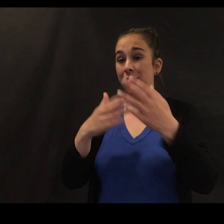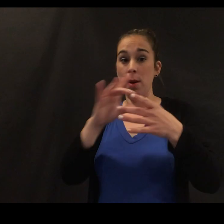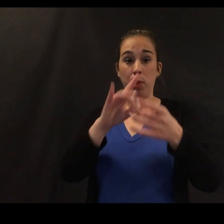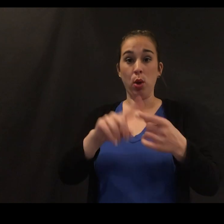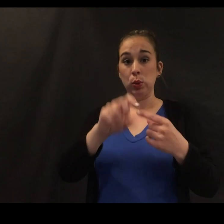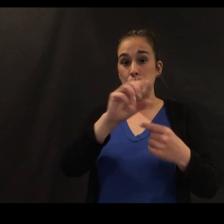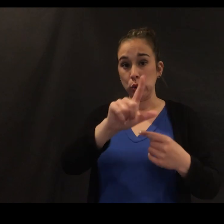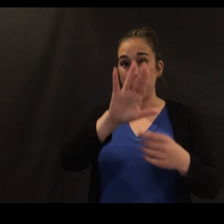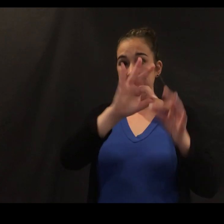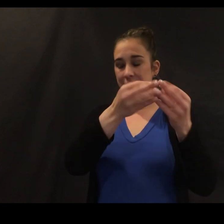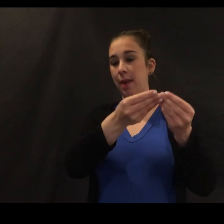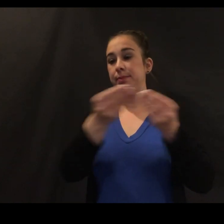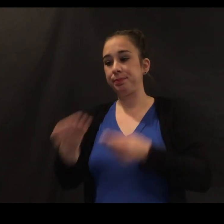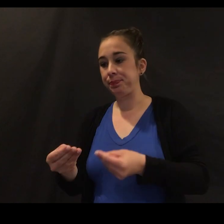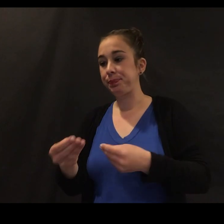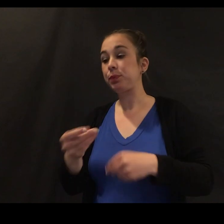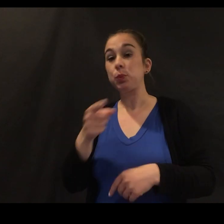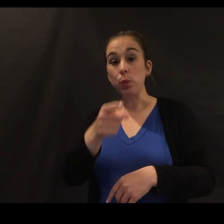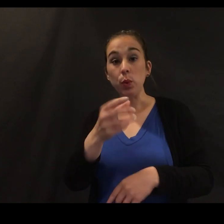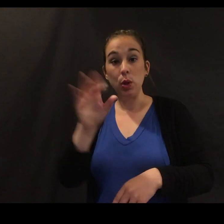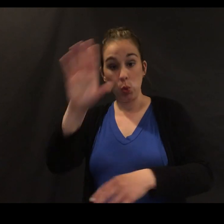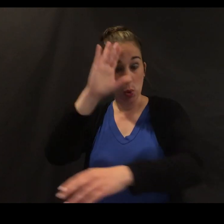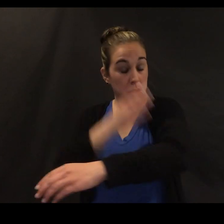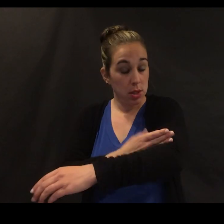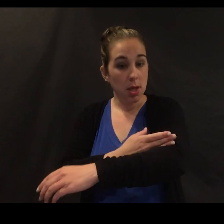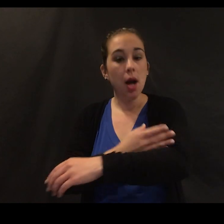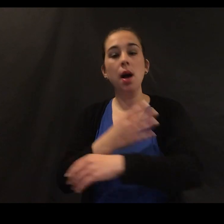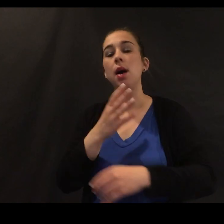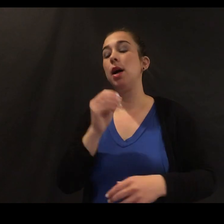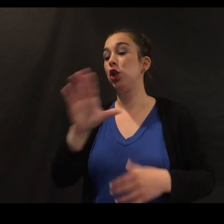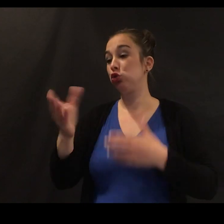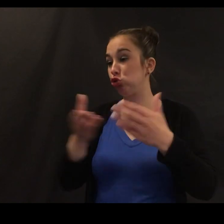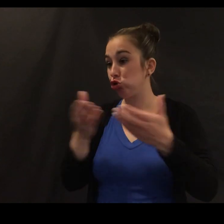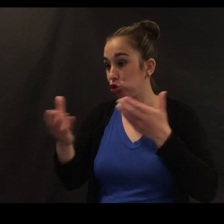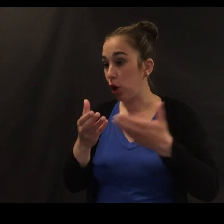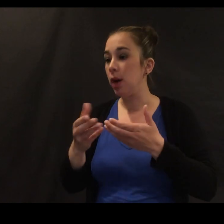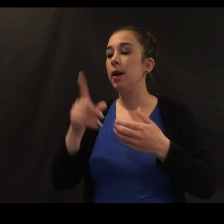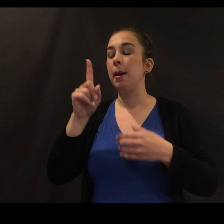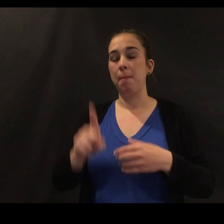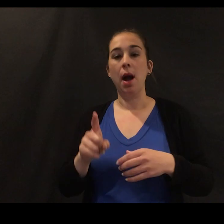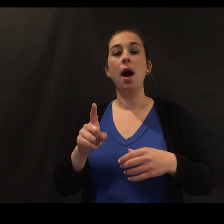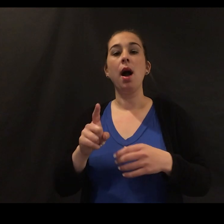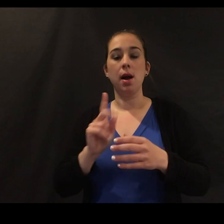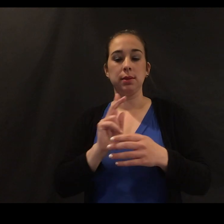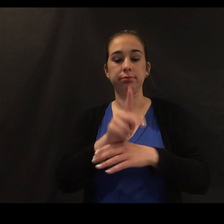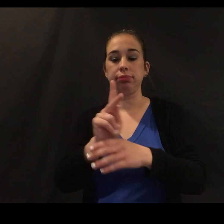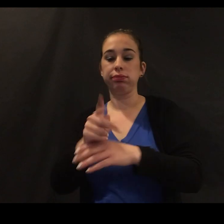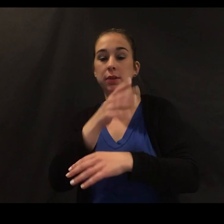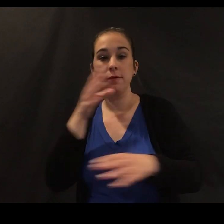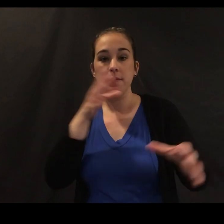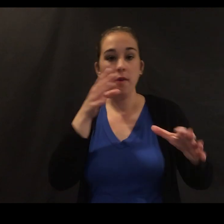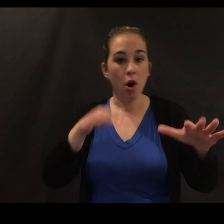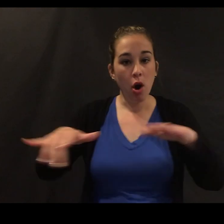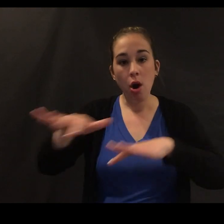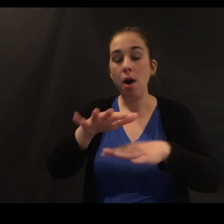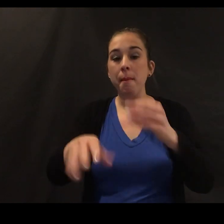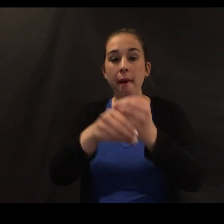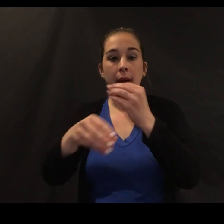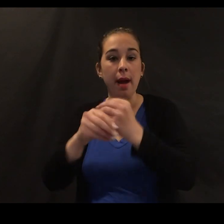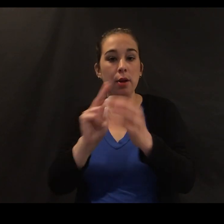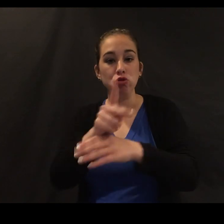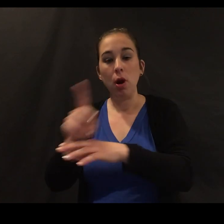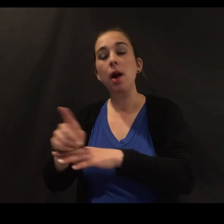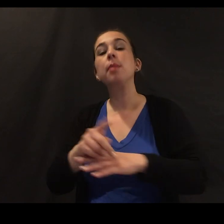family. You and your sons and your servants are to farm the land for him and bring in the crops so that your